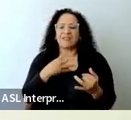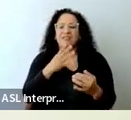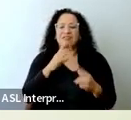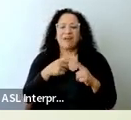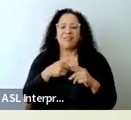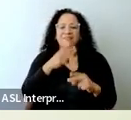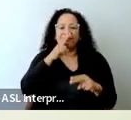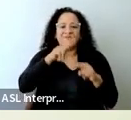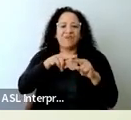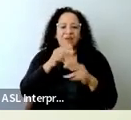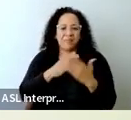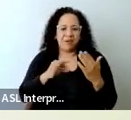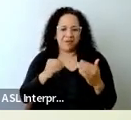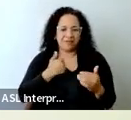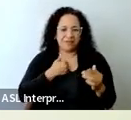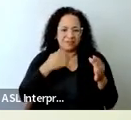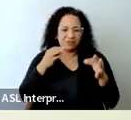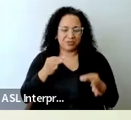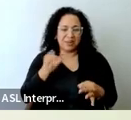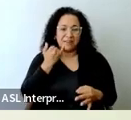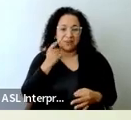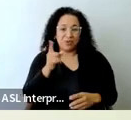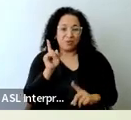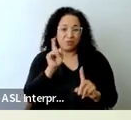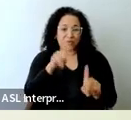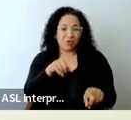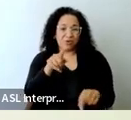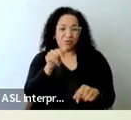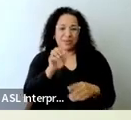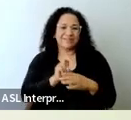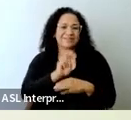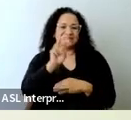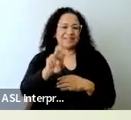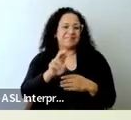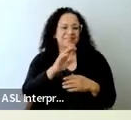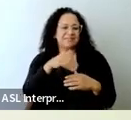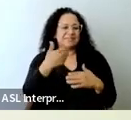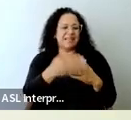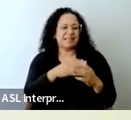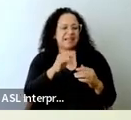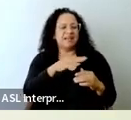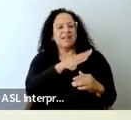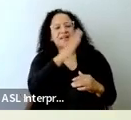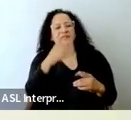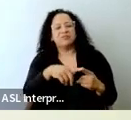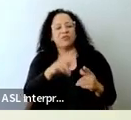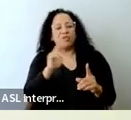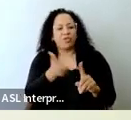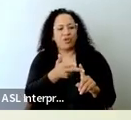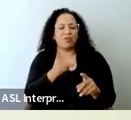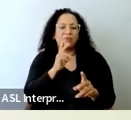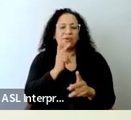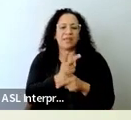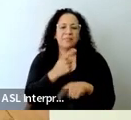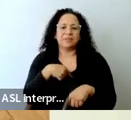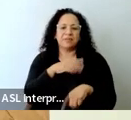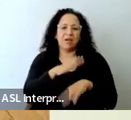of self-determination. And if you go, you can skip the next slide and go right to the third, and I'll help keep us on